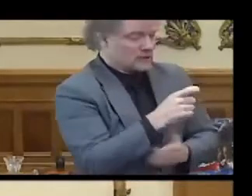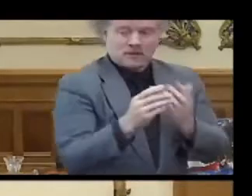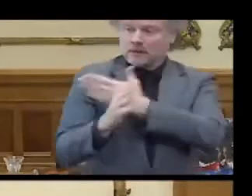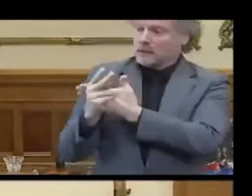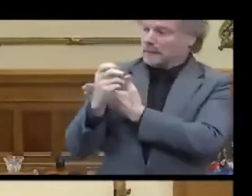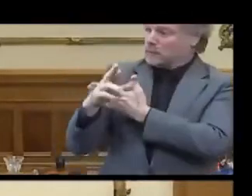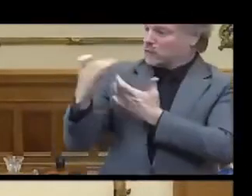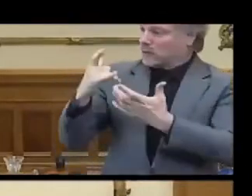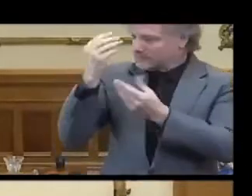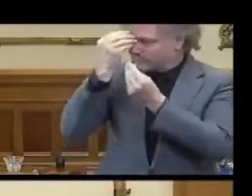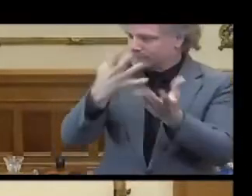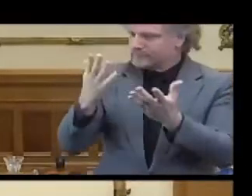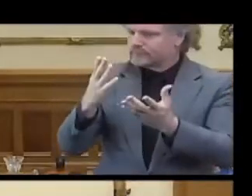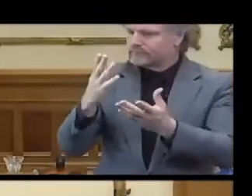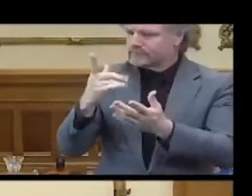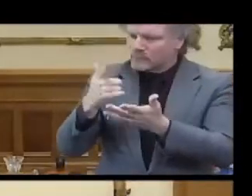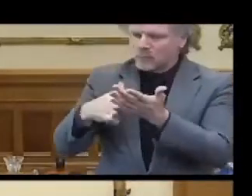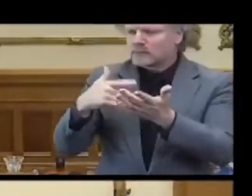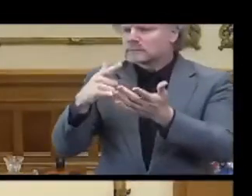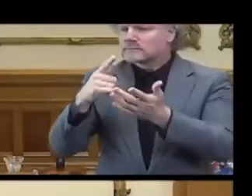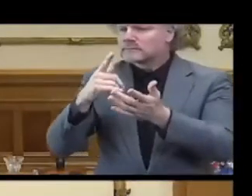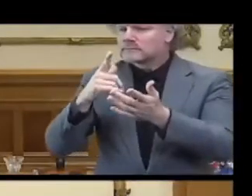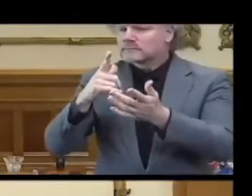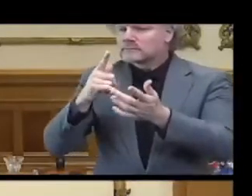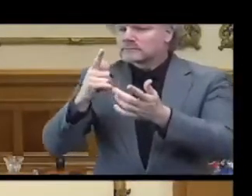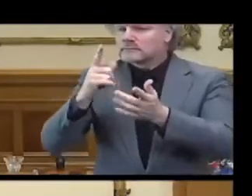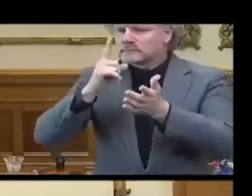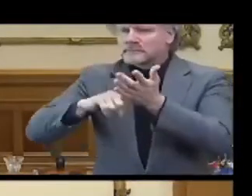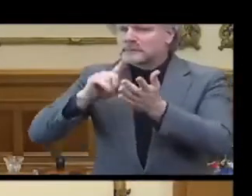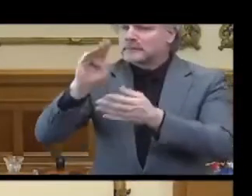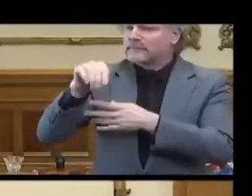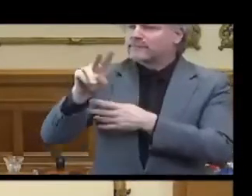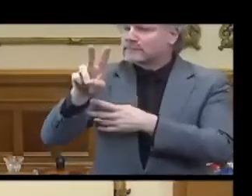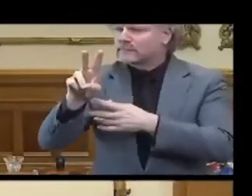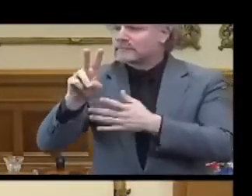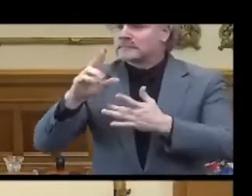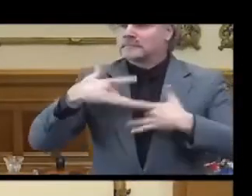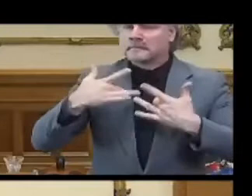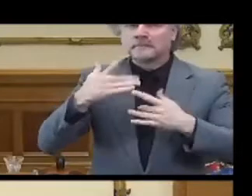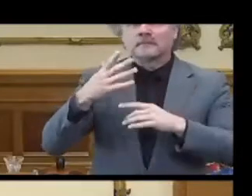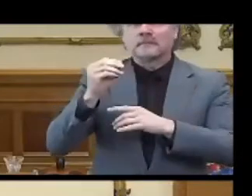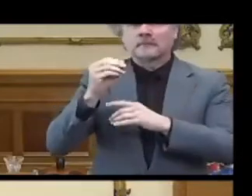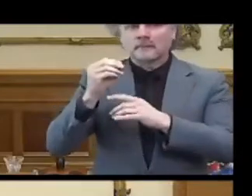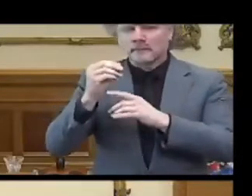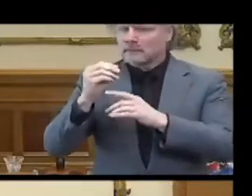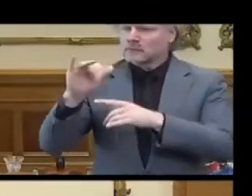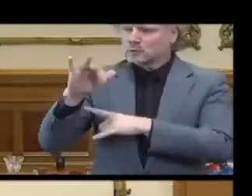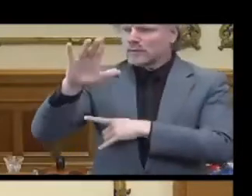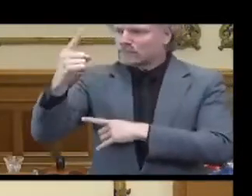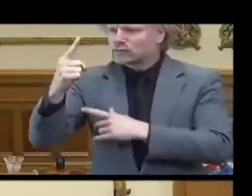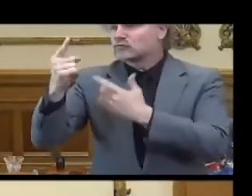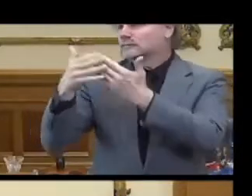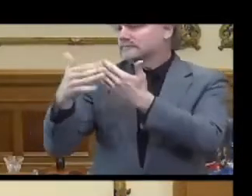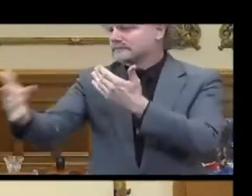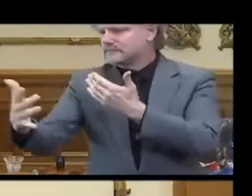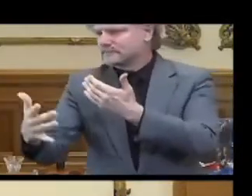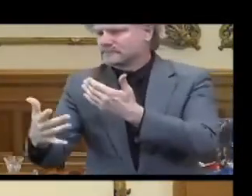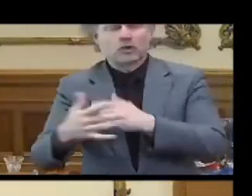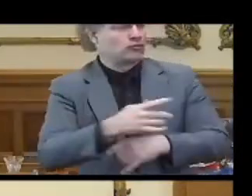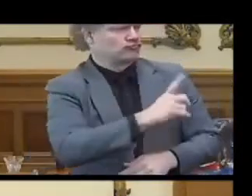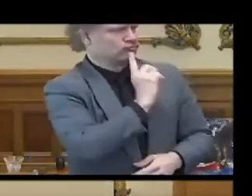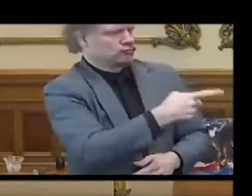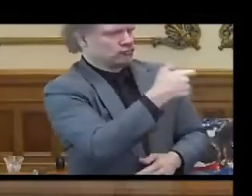get us updated on what folks can expect at the local BMV branch kind of leading up to July 1 and then after? Absolutely. Thank you,